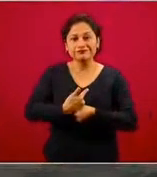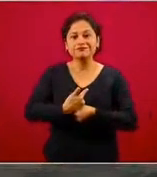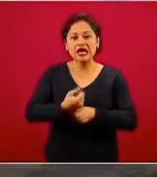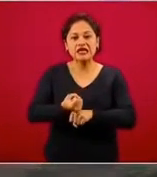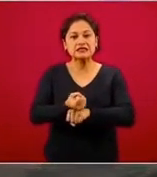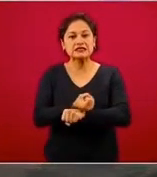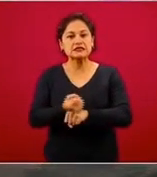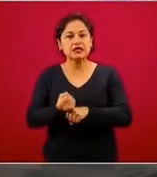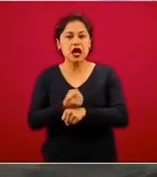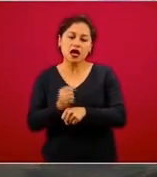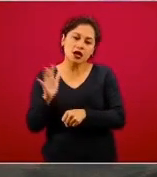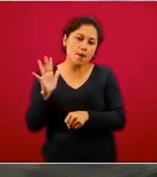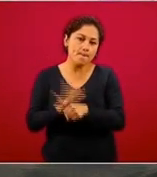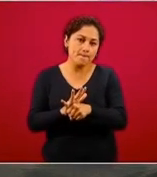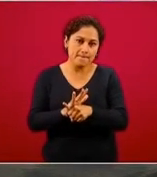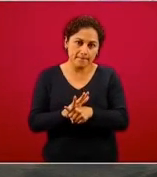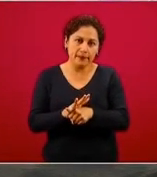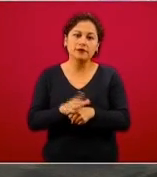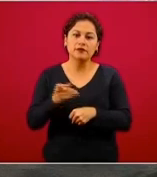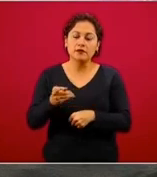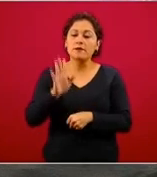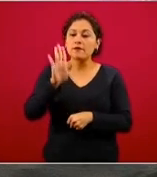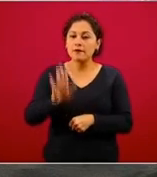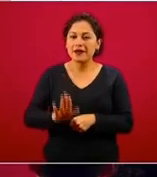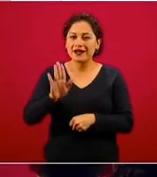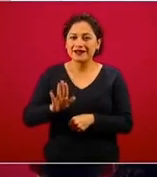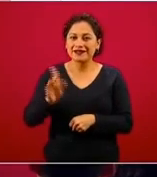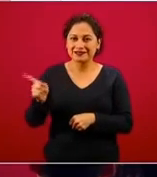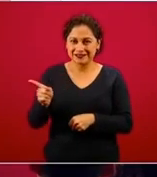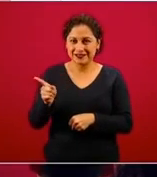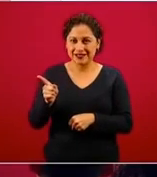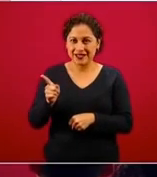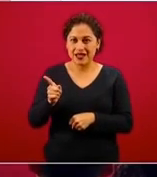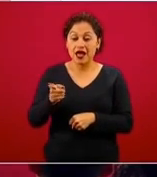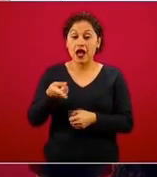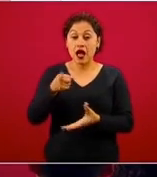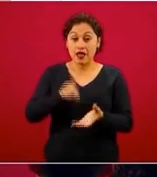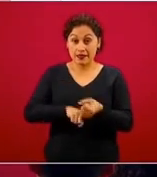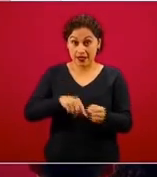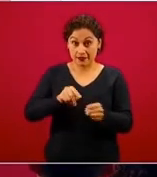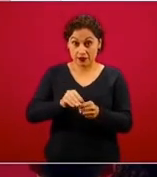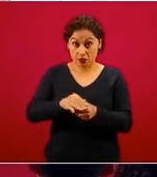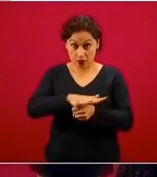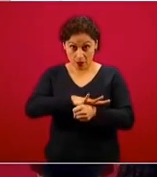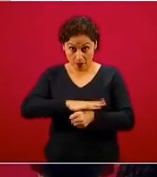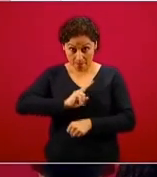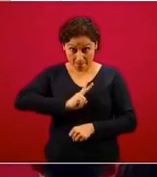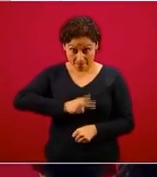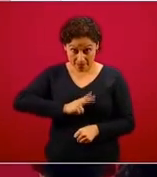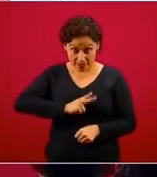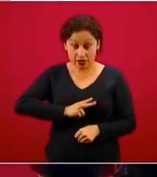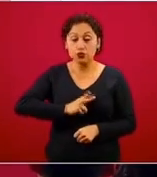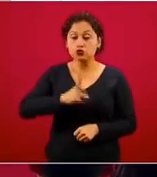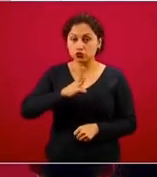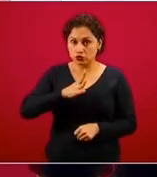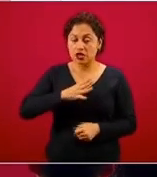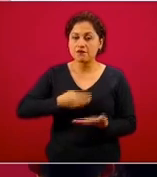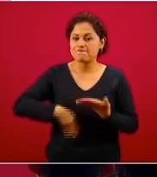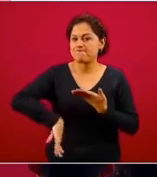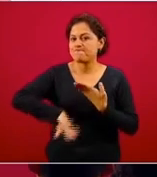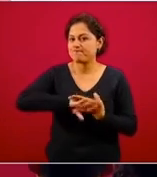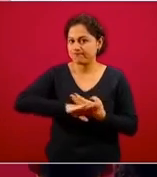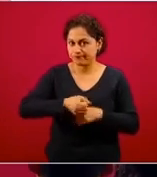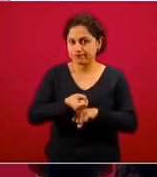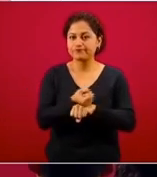que findings angiotensinógeno que señalaba al principio in the first entrada autopsies that de we virus have también ahí that have participa. been Y